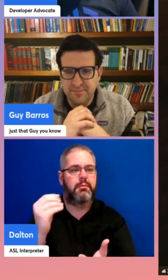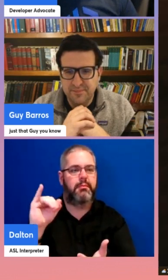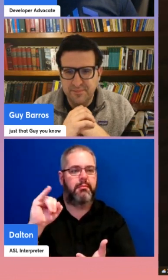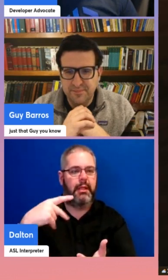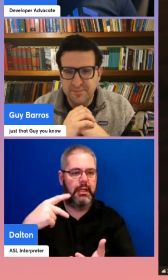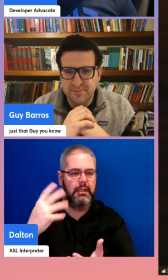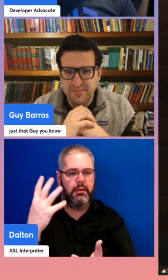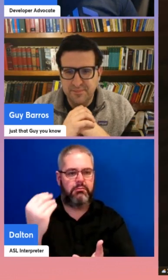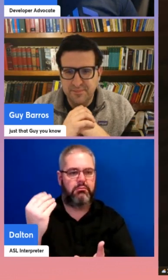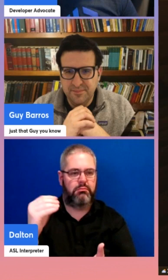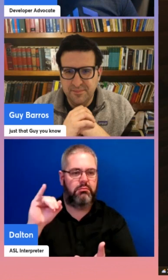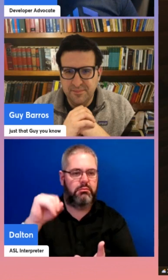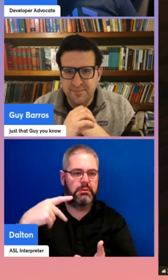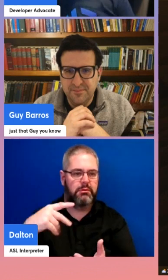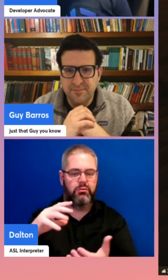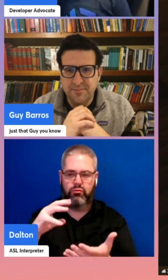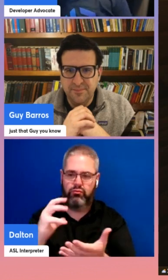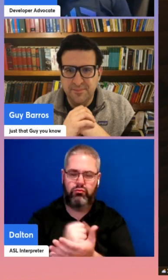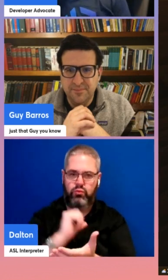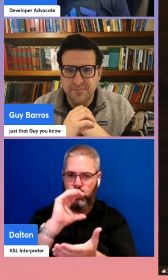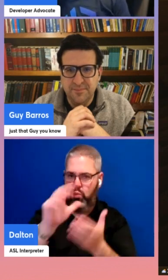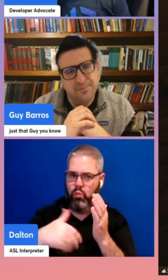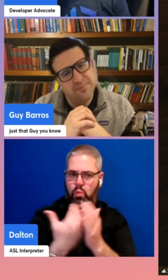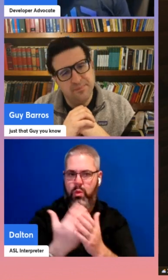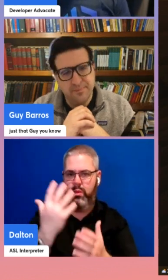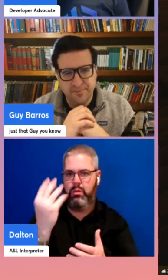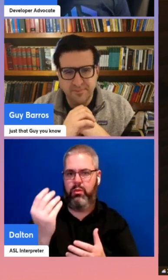grab all of the external IP of this.